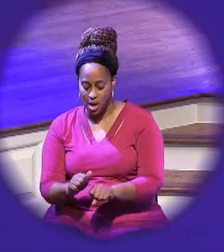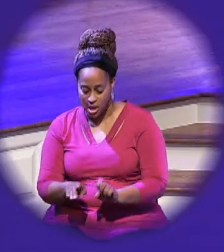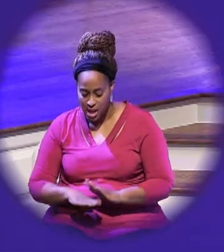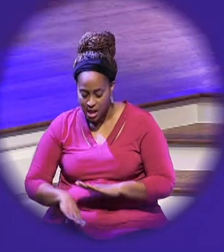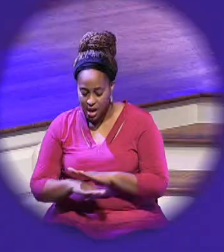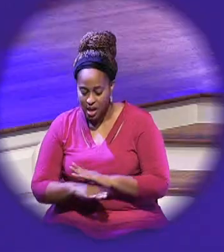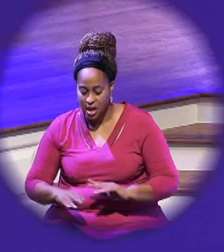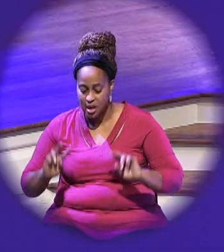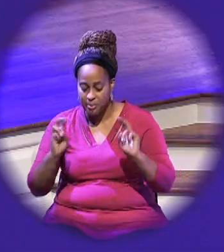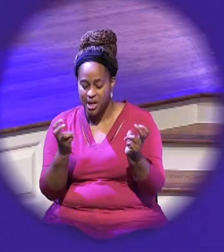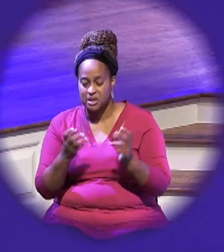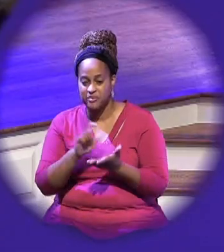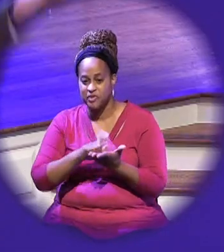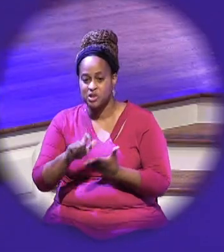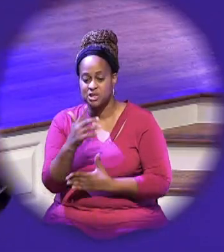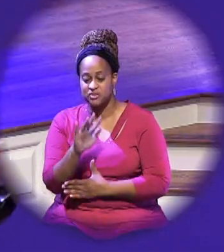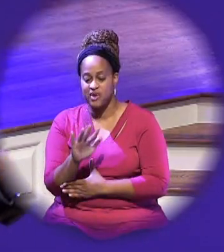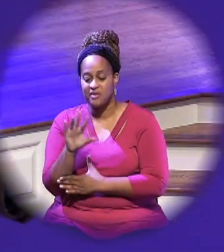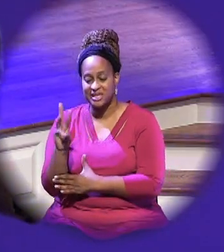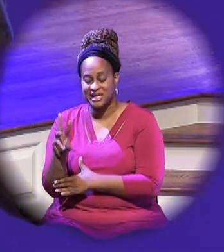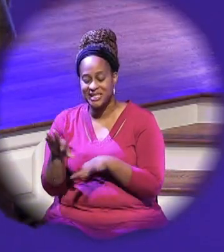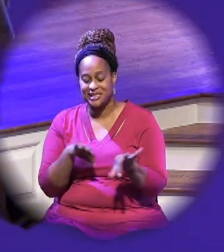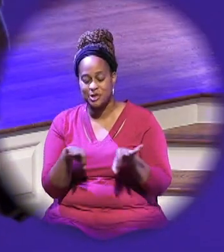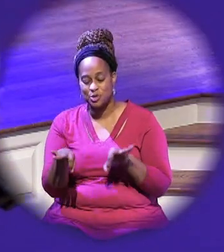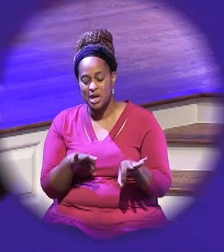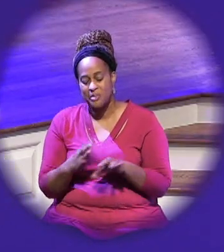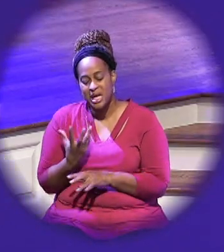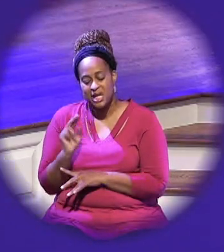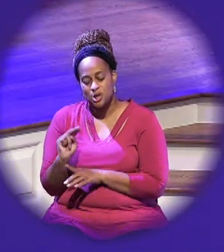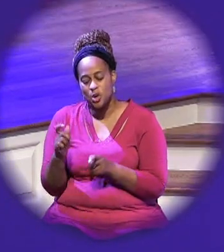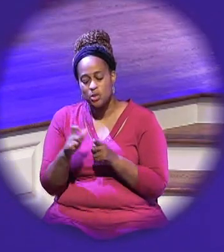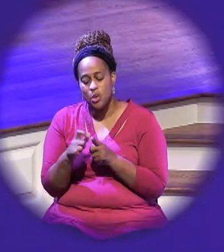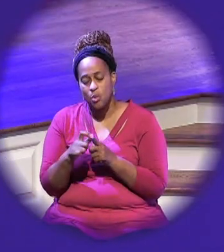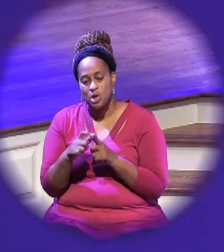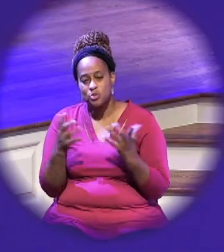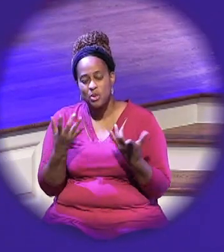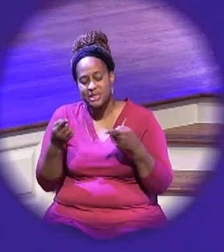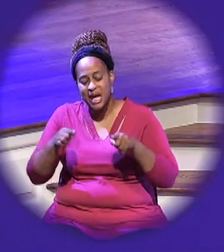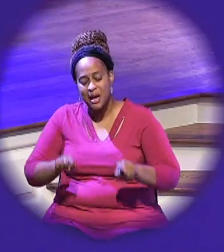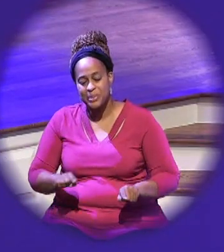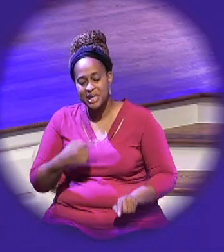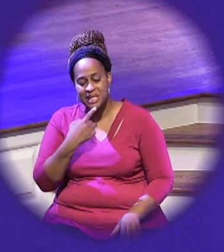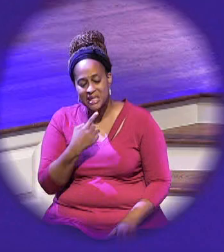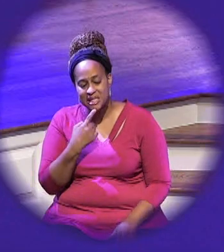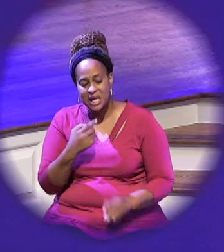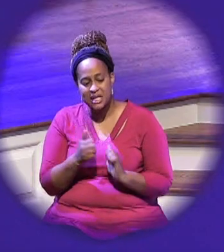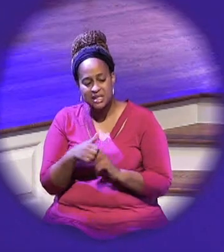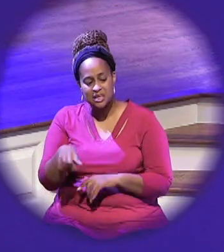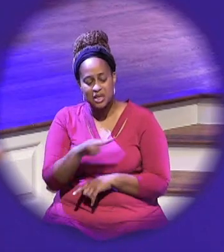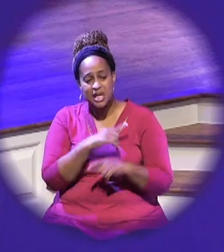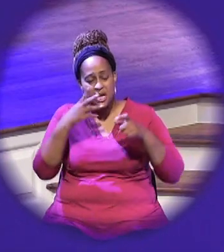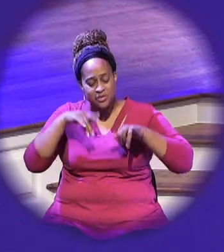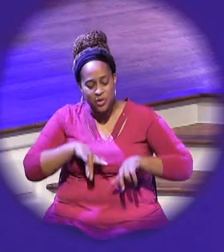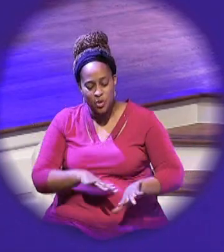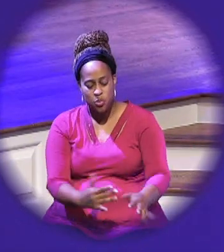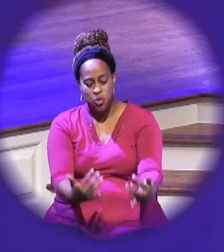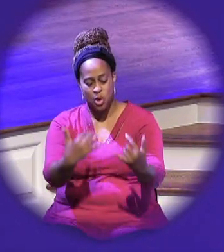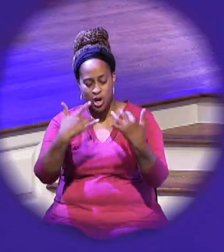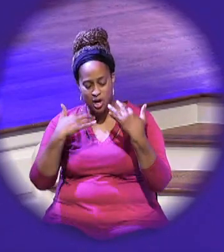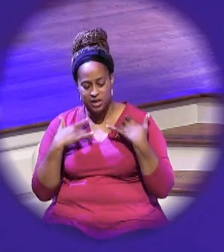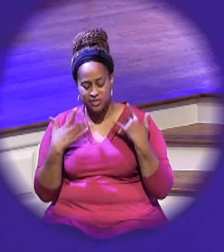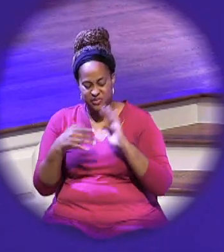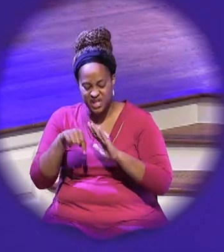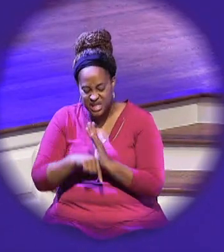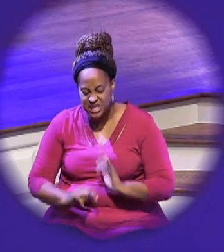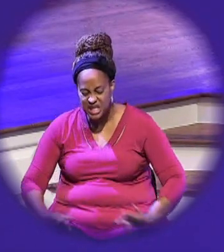again at verses 5 and 6. As he describes in his own words what was happening to him, he says, "The engulfing waters threatened me. The deep surrounded